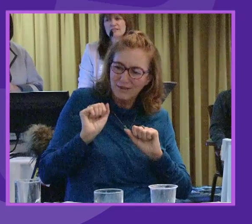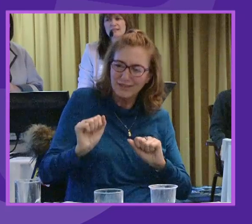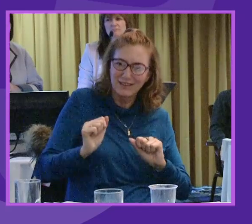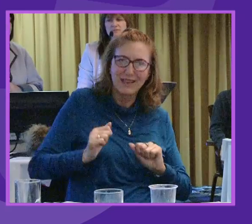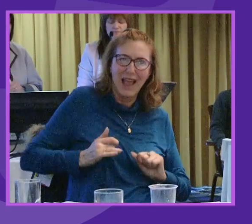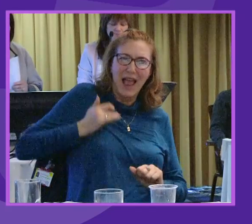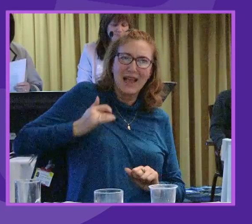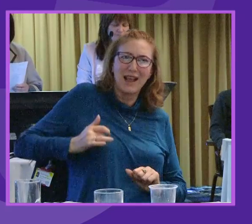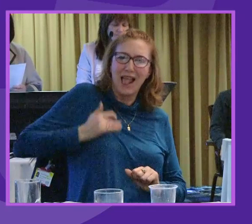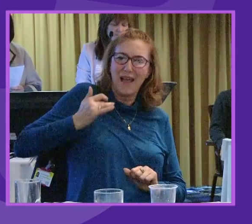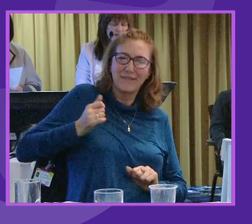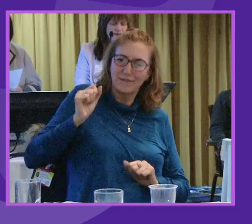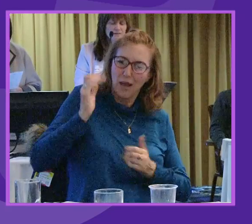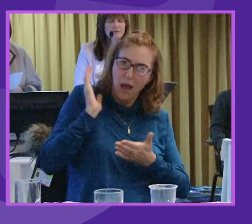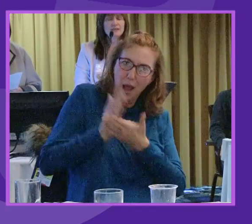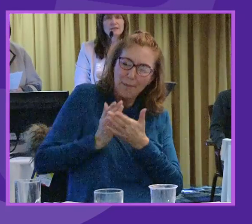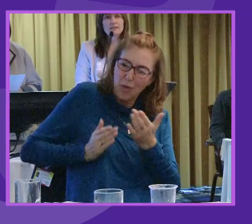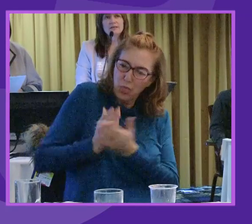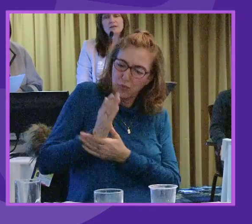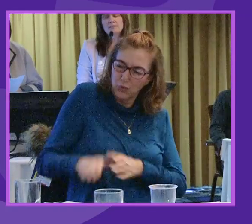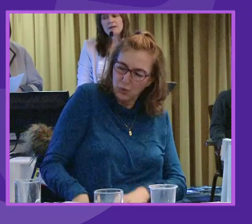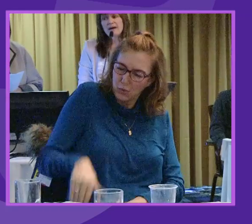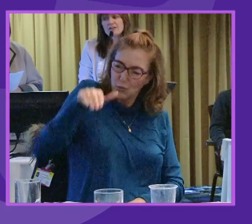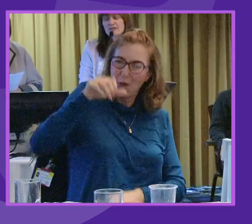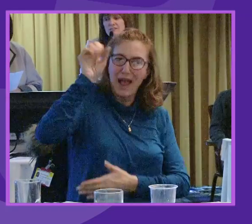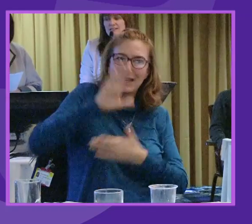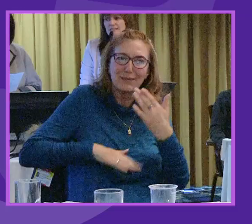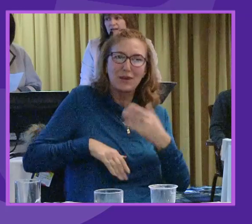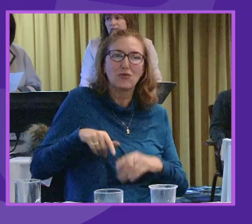and life experience at the heart of our teams.